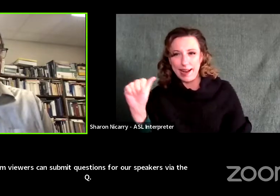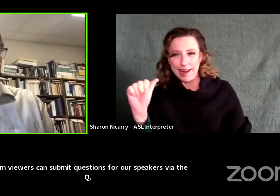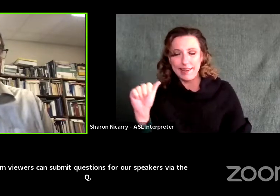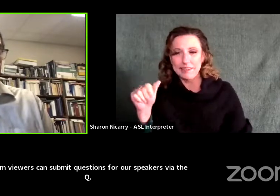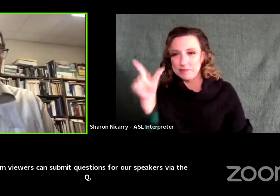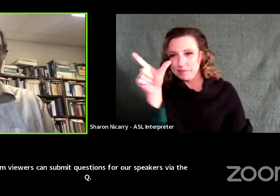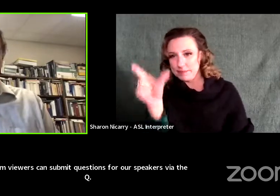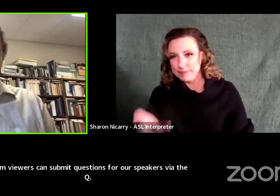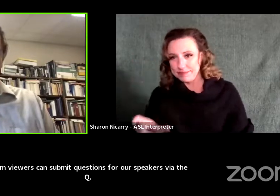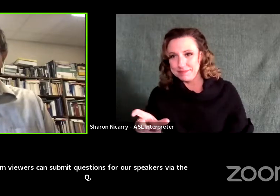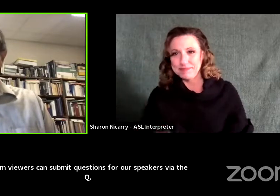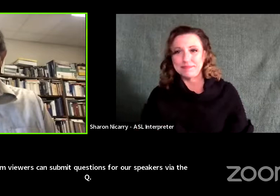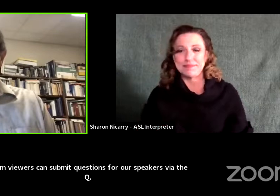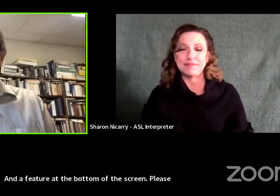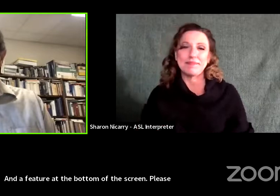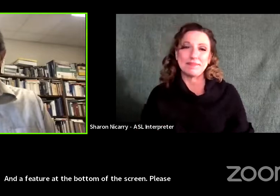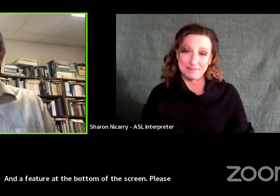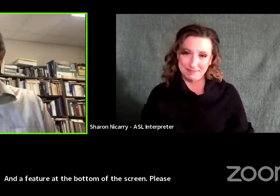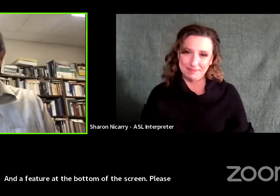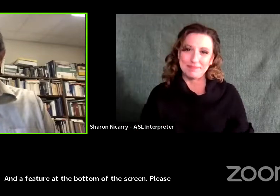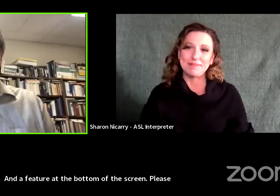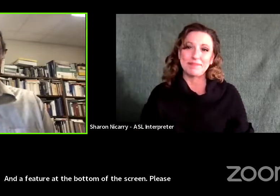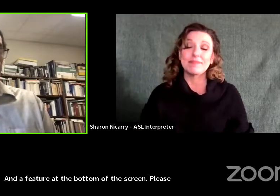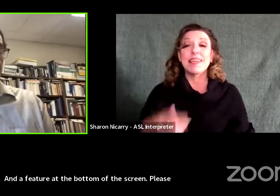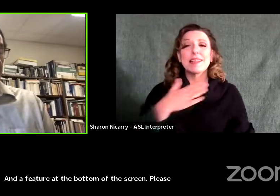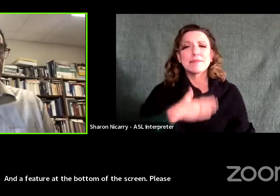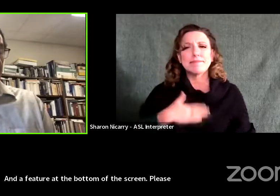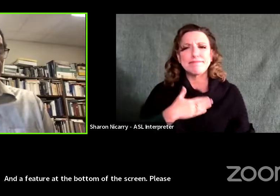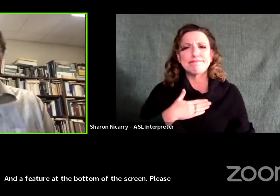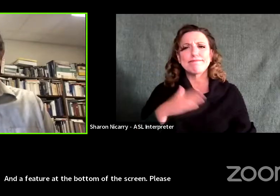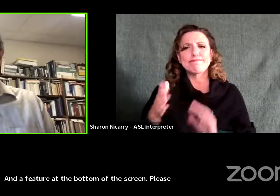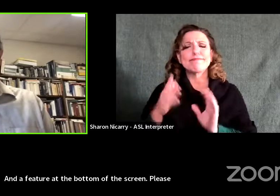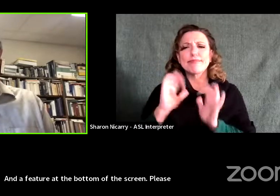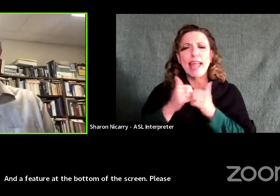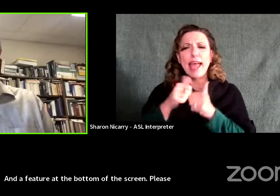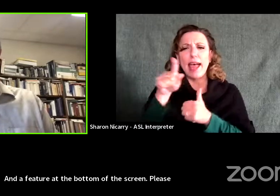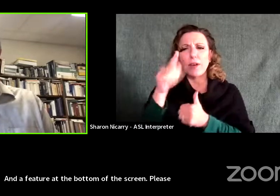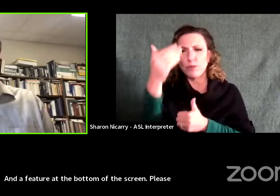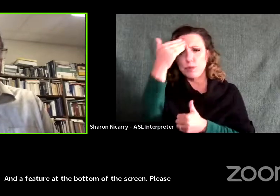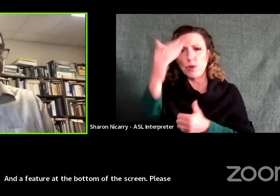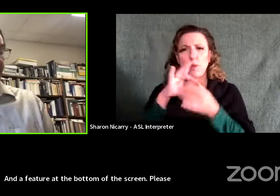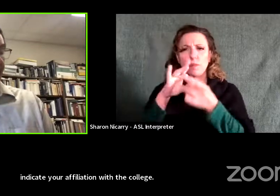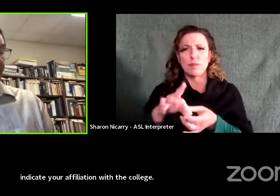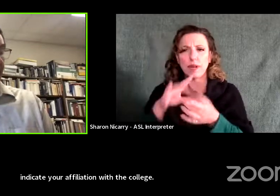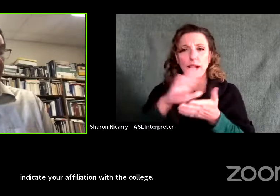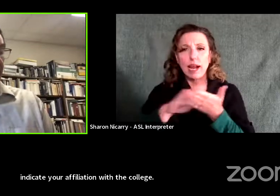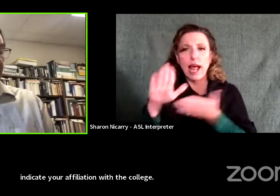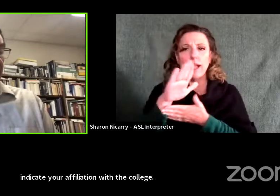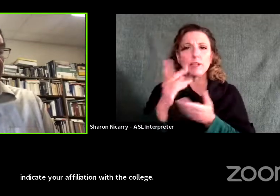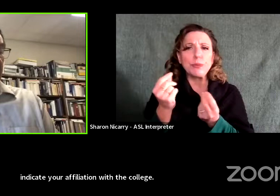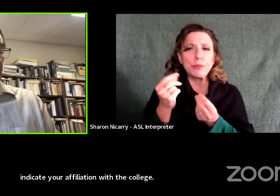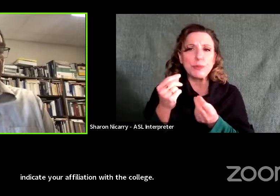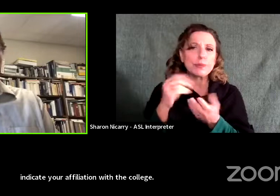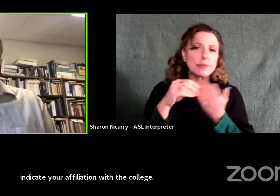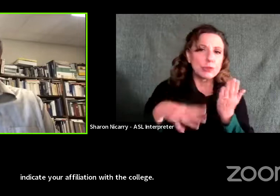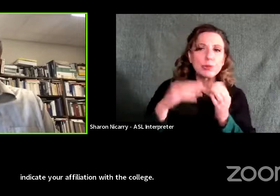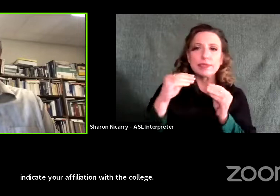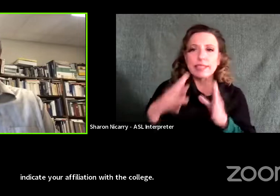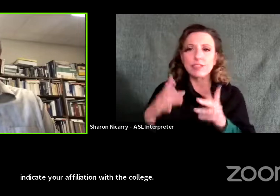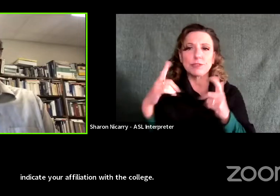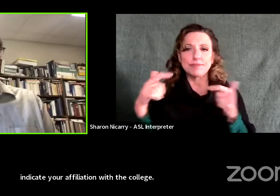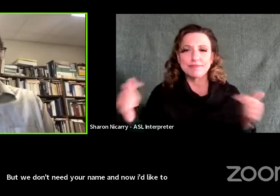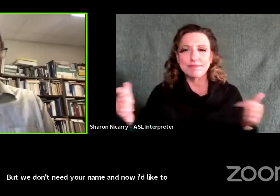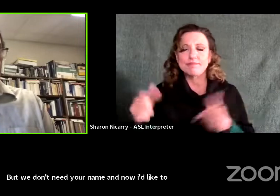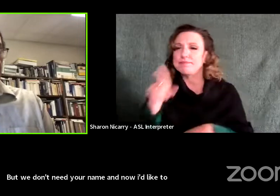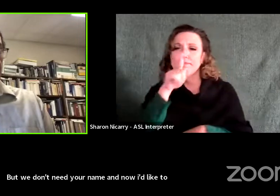screen. Please indicate your affiliation with the college, but we don't need your name. And now I'd like